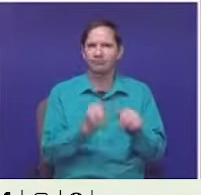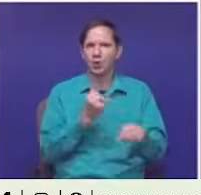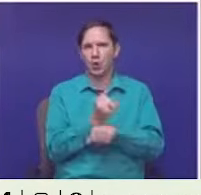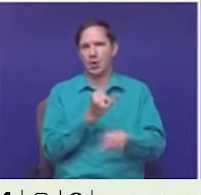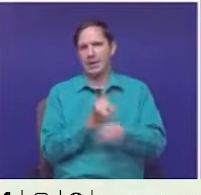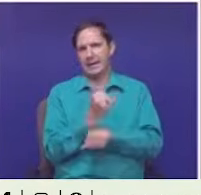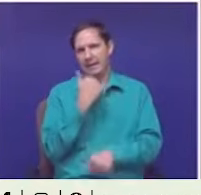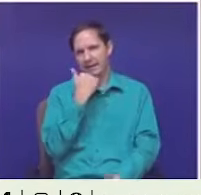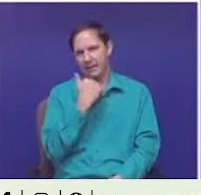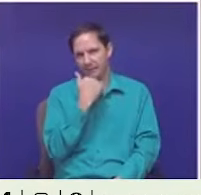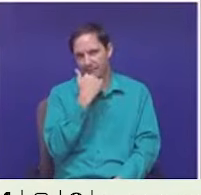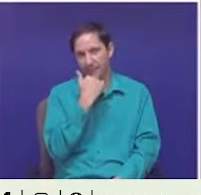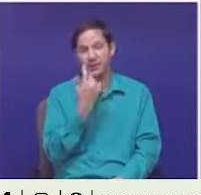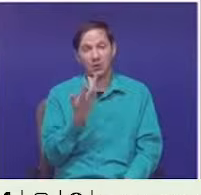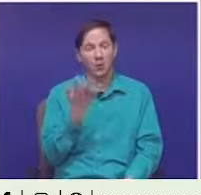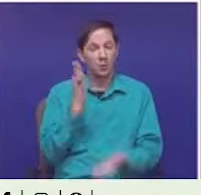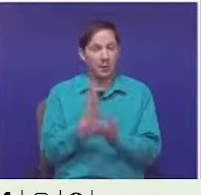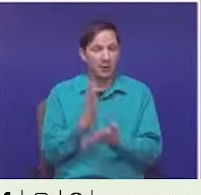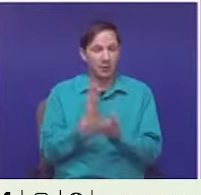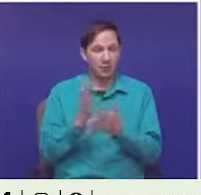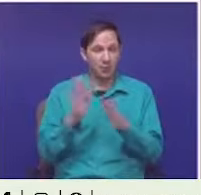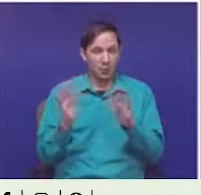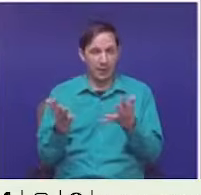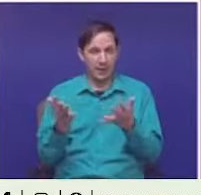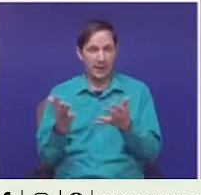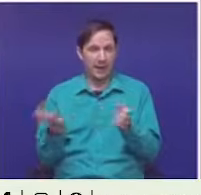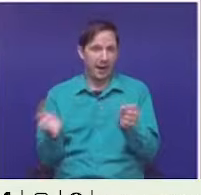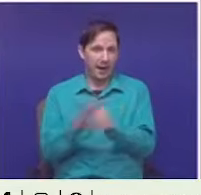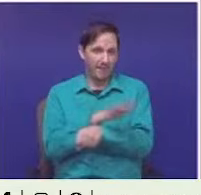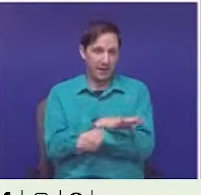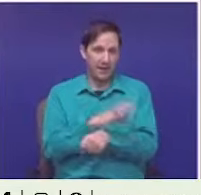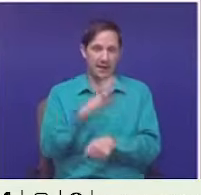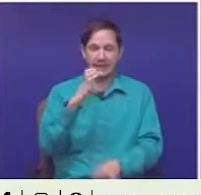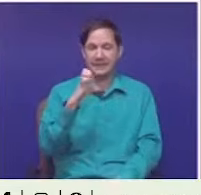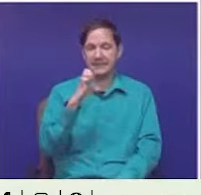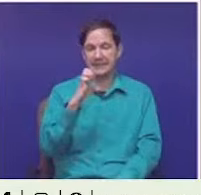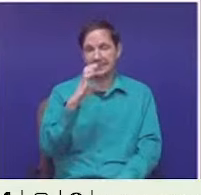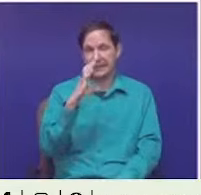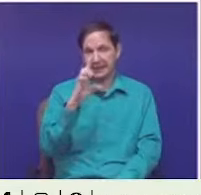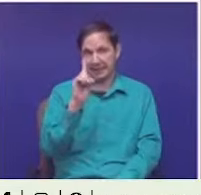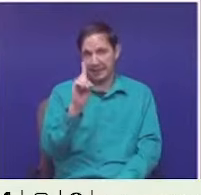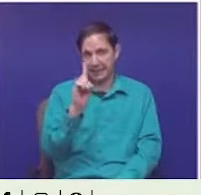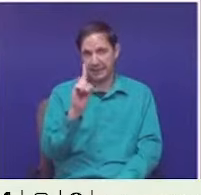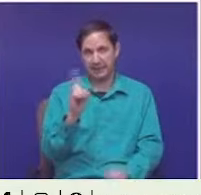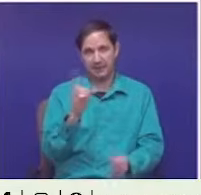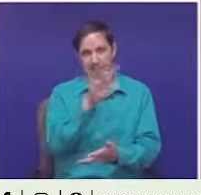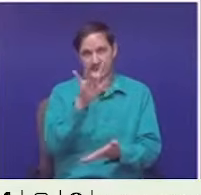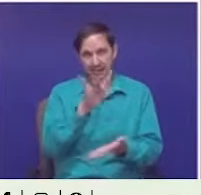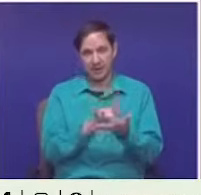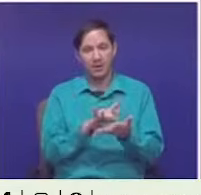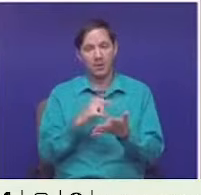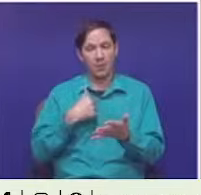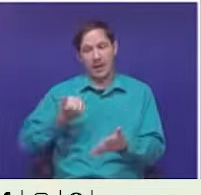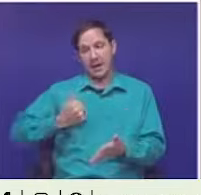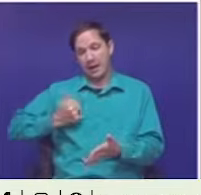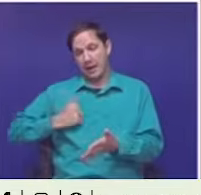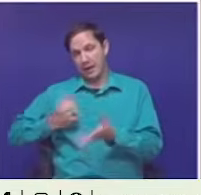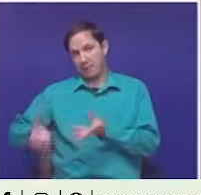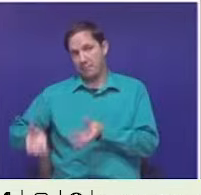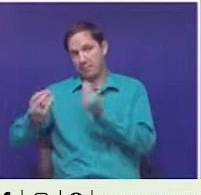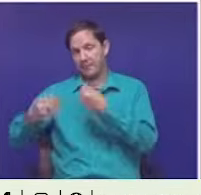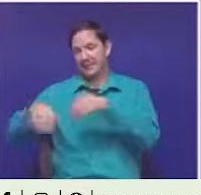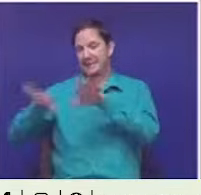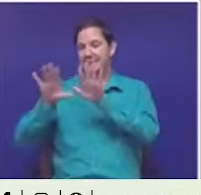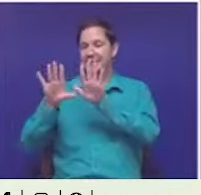sure that we are covering ECD centers? We have been fortunate enough to receive 10 billion Rand over the MTEF